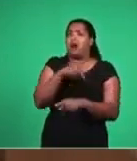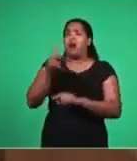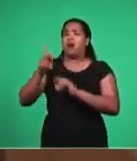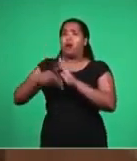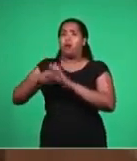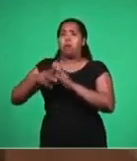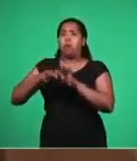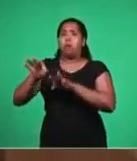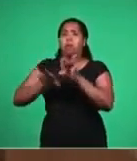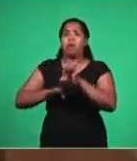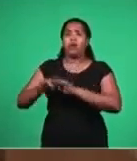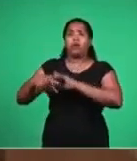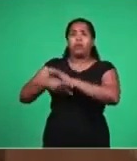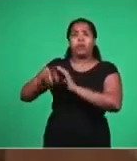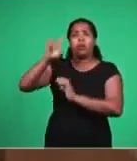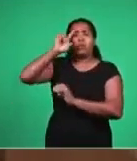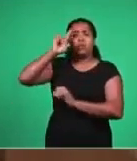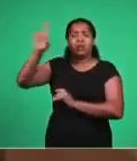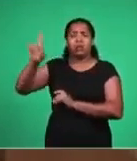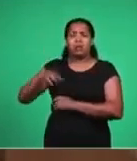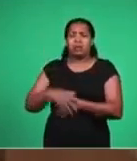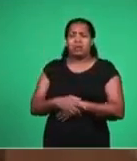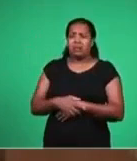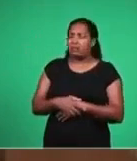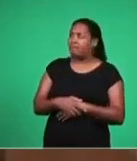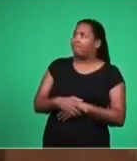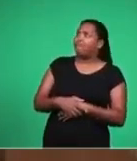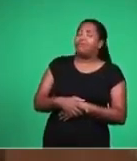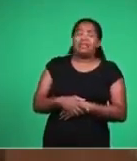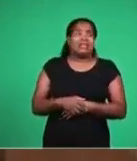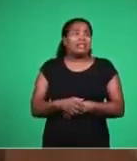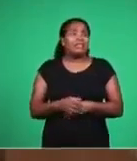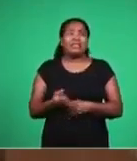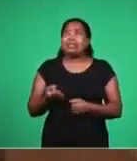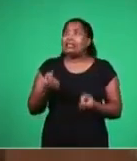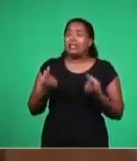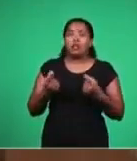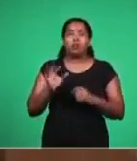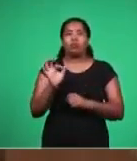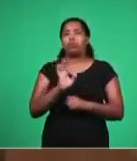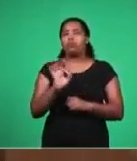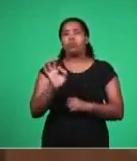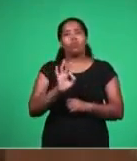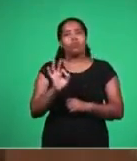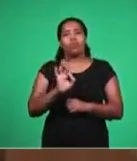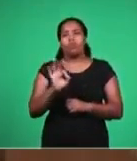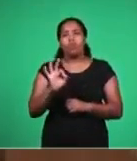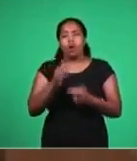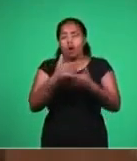the reasoning that the world has here are completely the opposite from what God has.